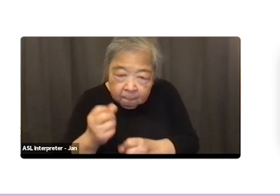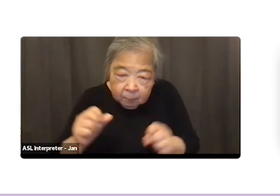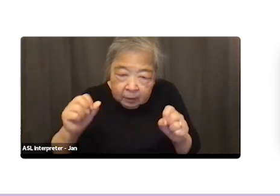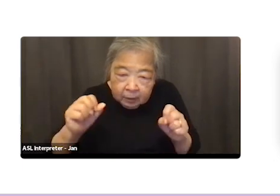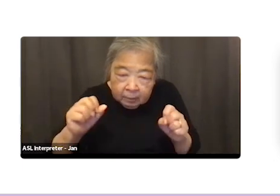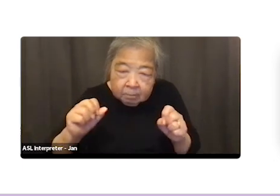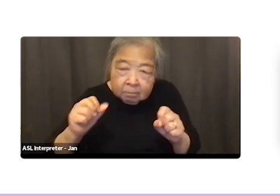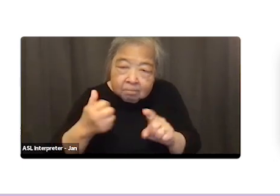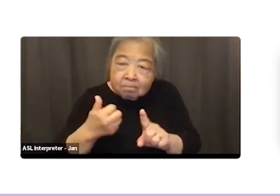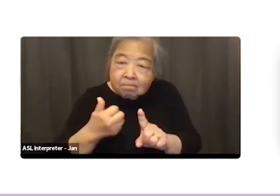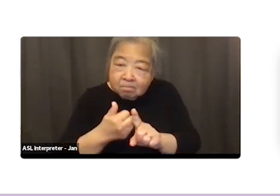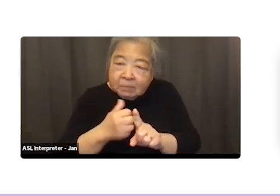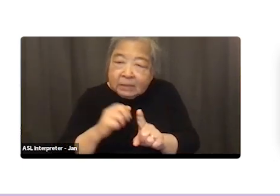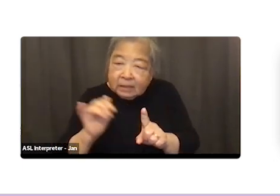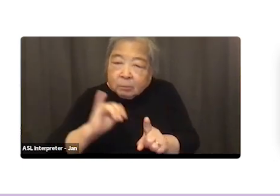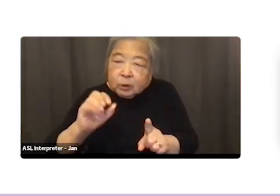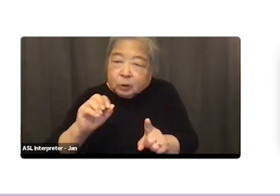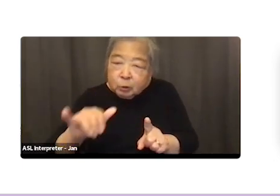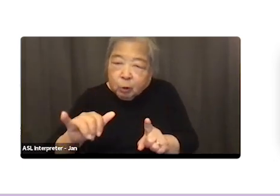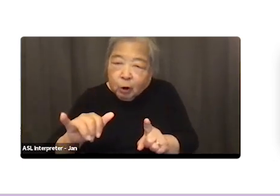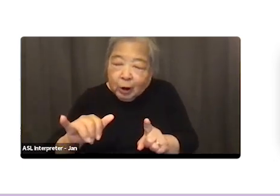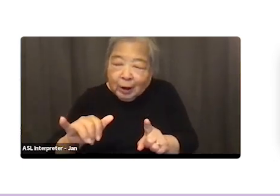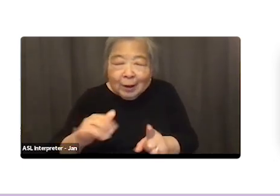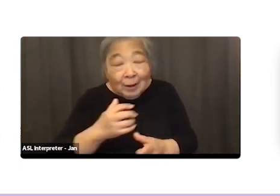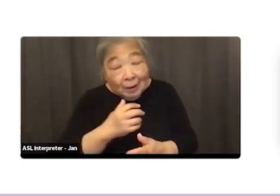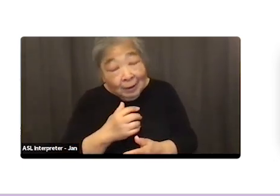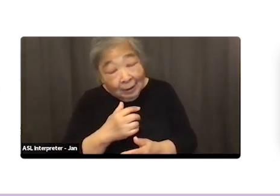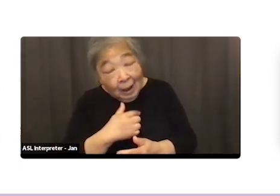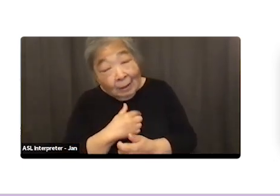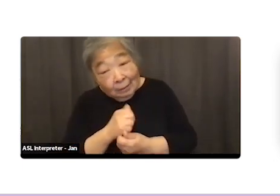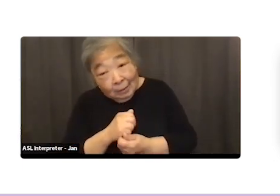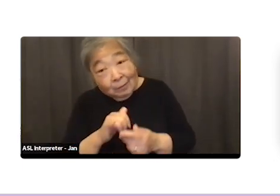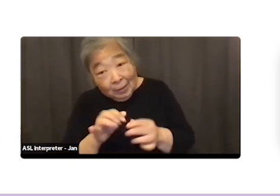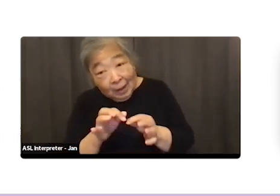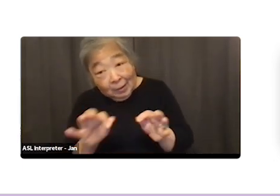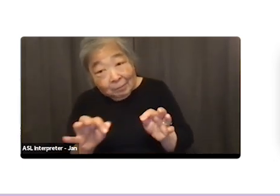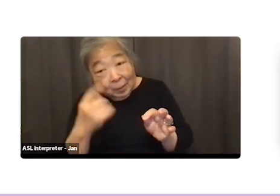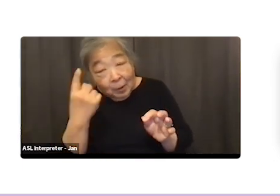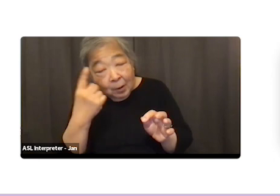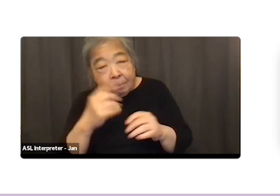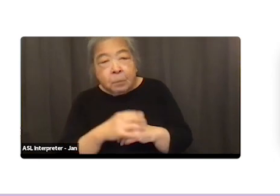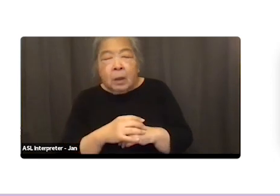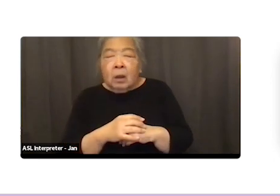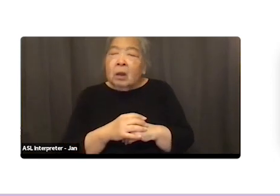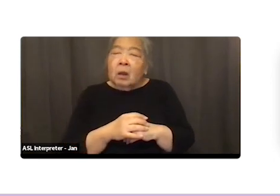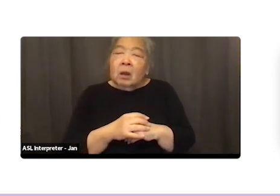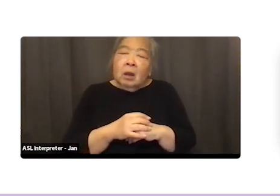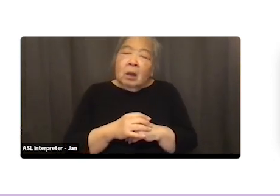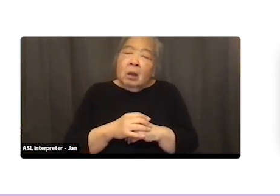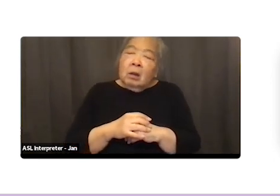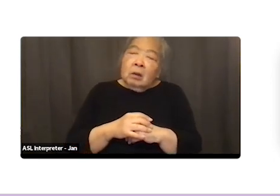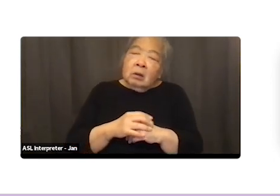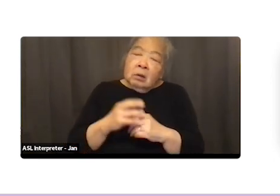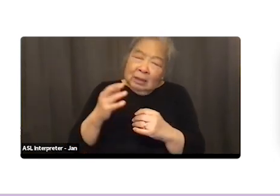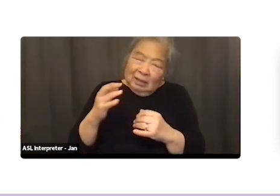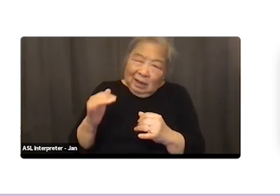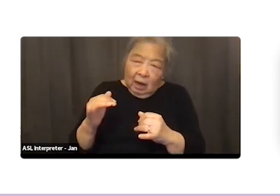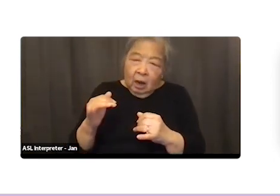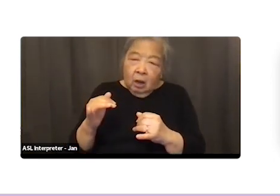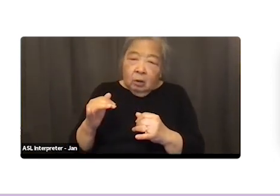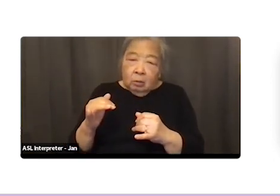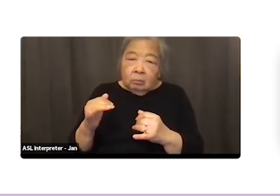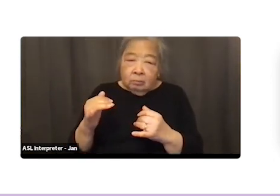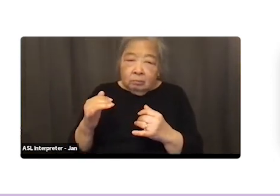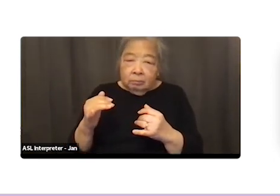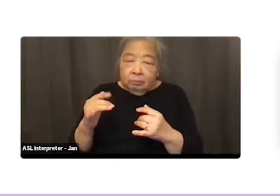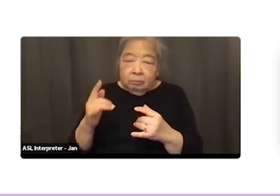I love that. So let us go to our guided